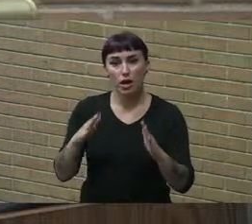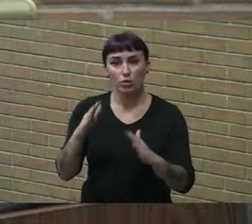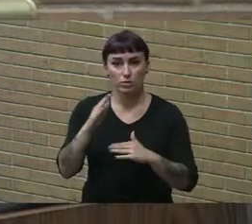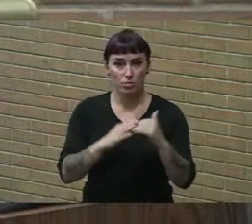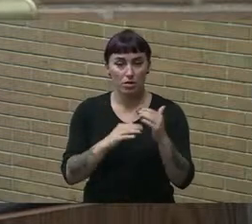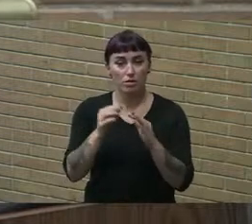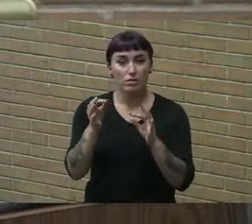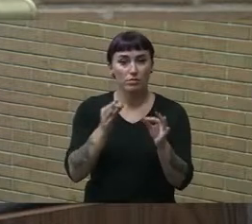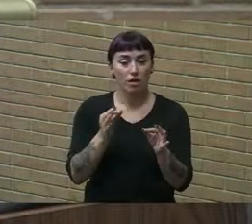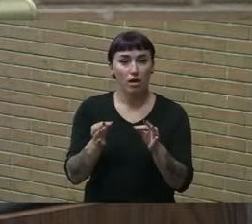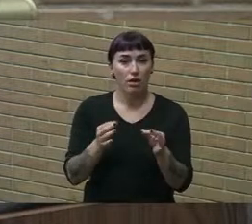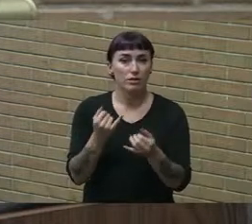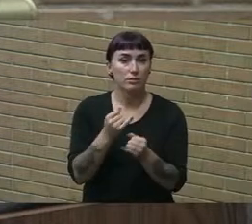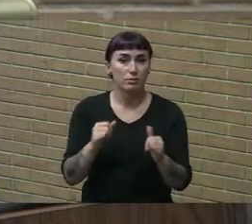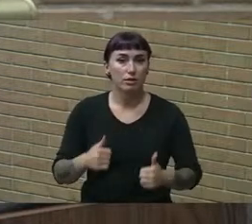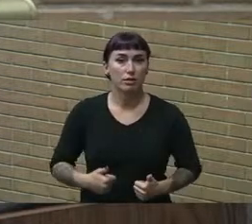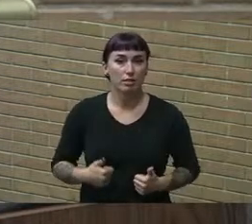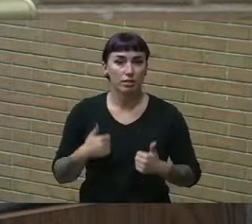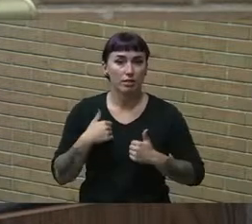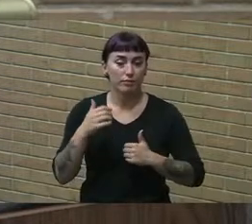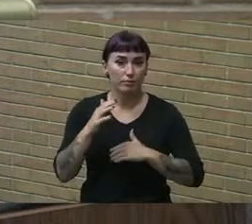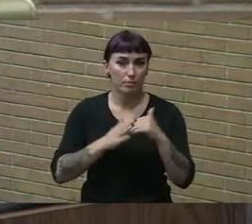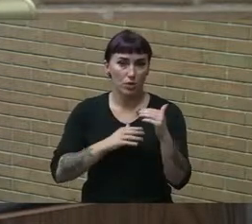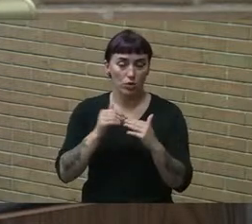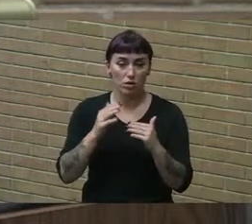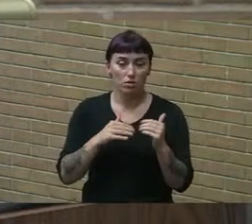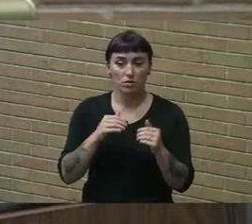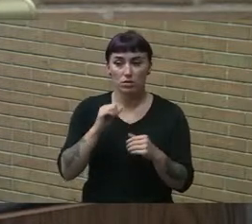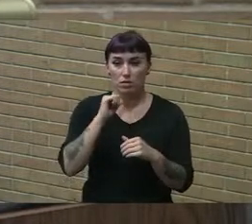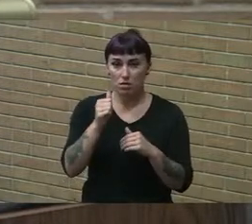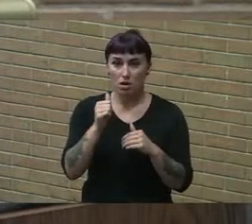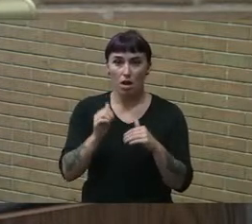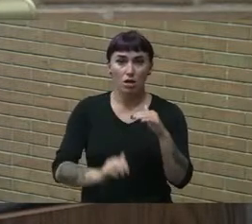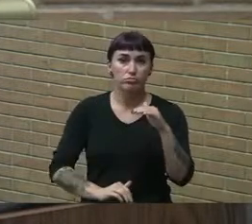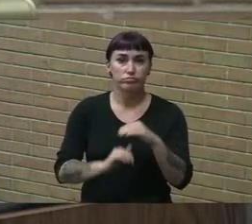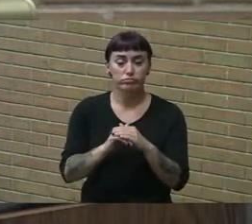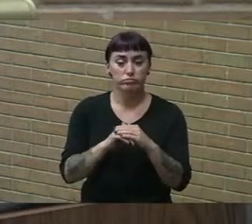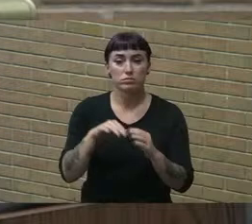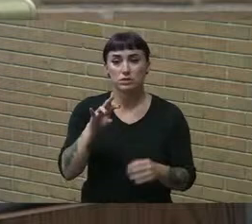and defined an independent living building not exceeding